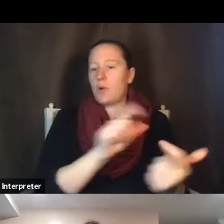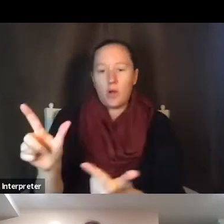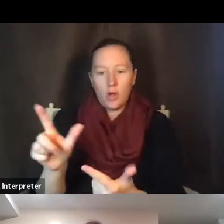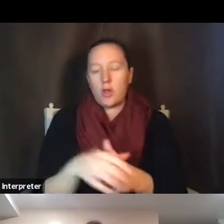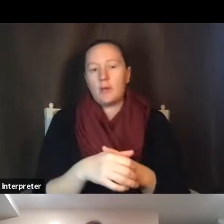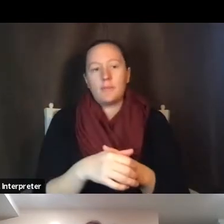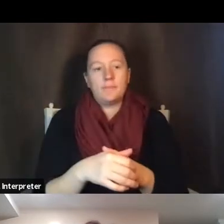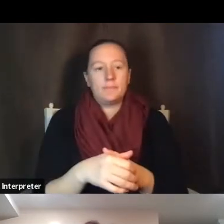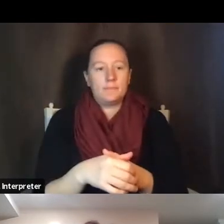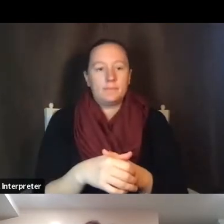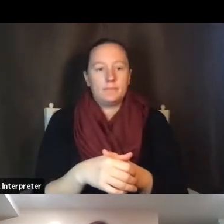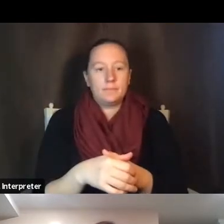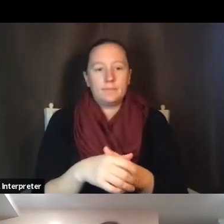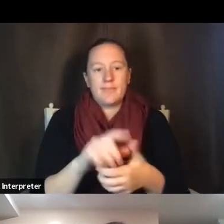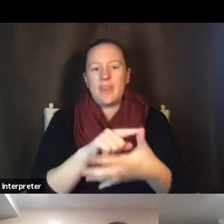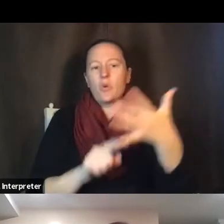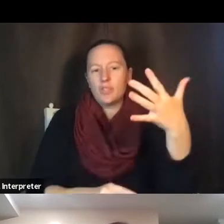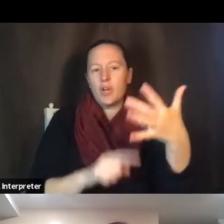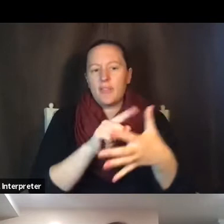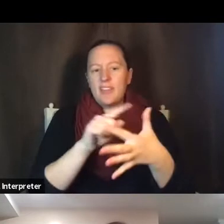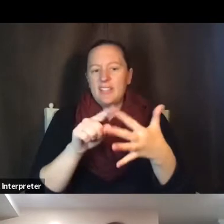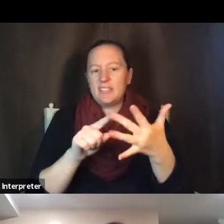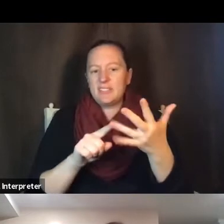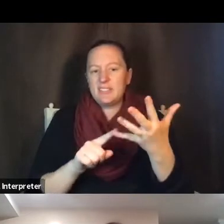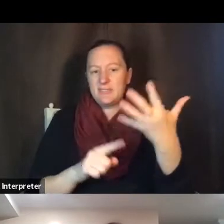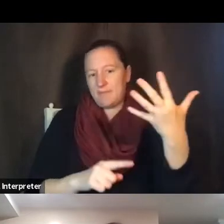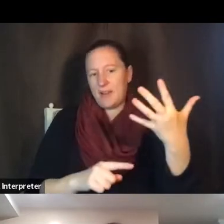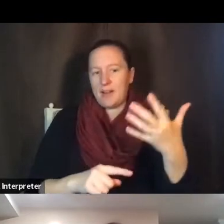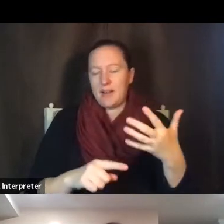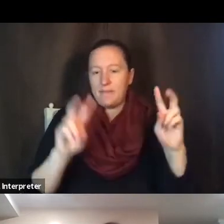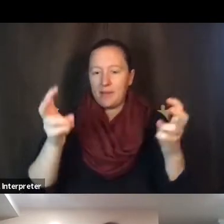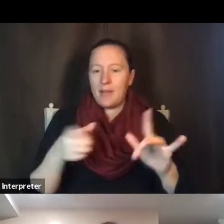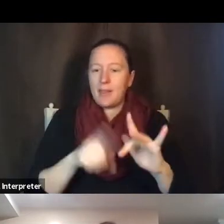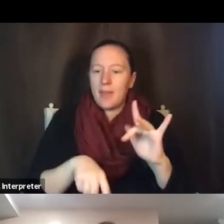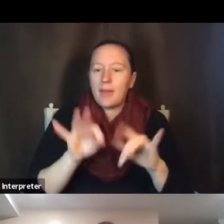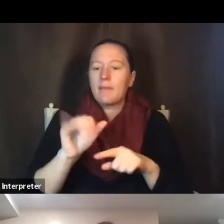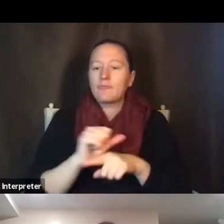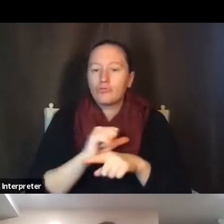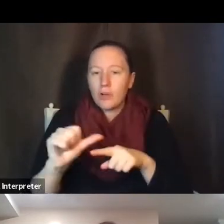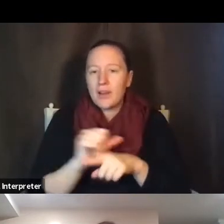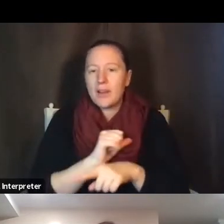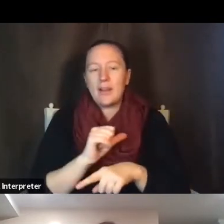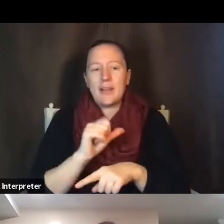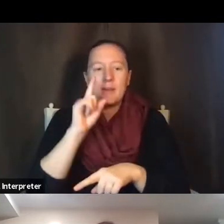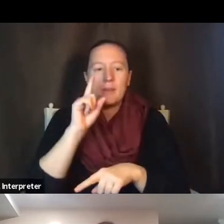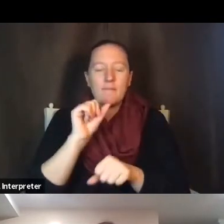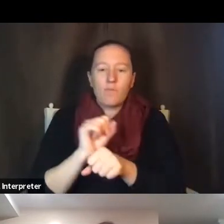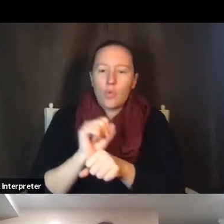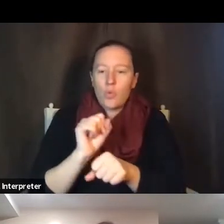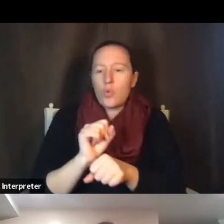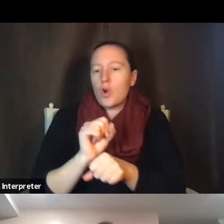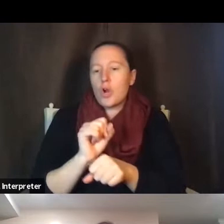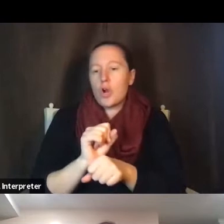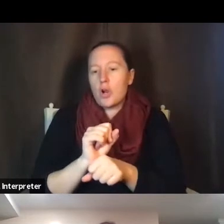themes are noted here. So a lack of training of the workforce with regard to